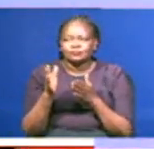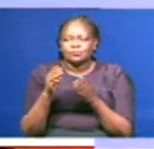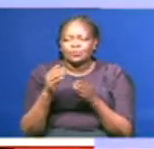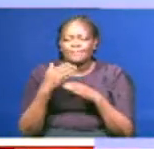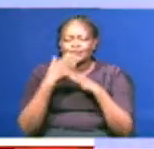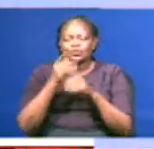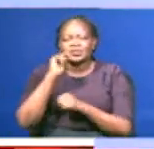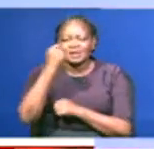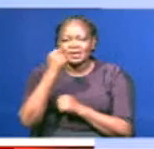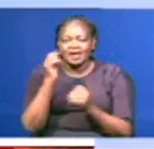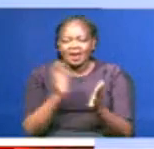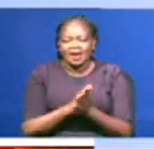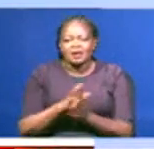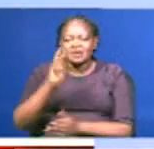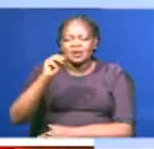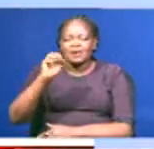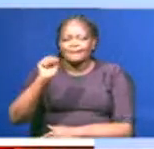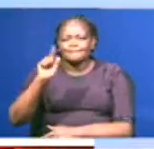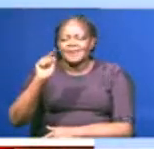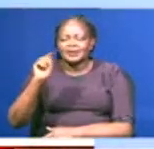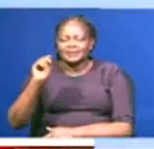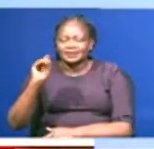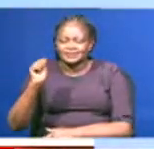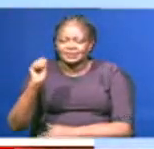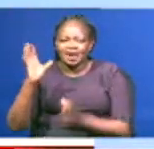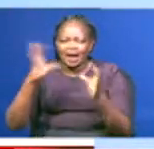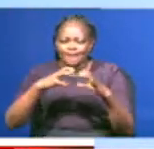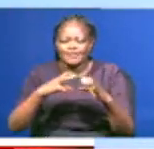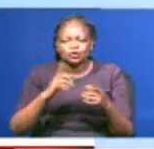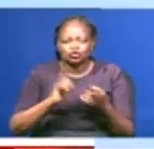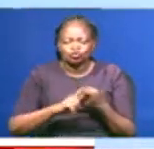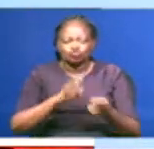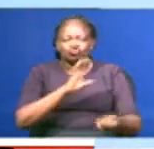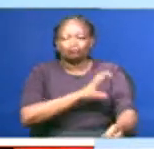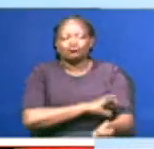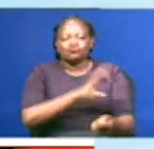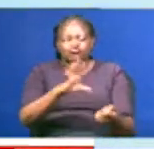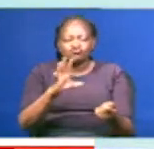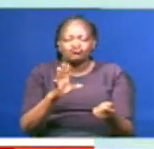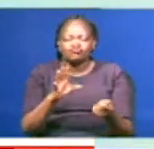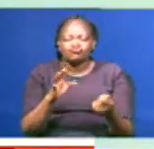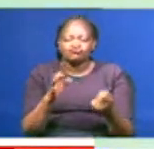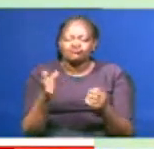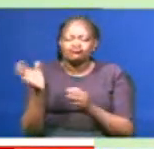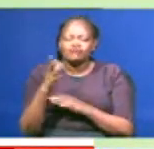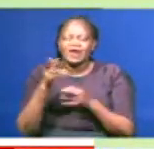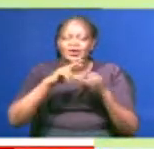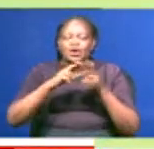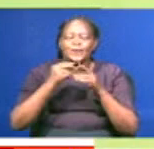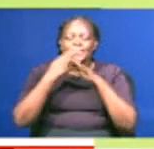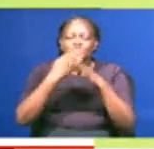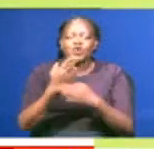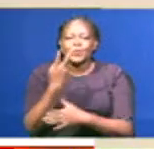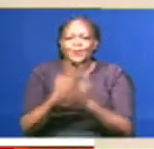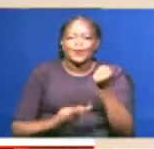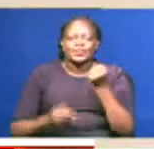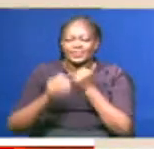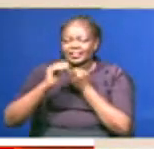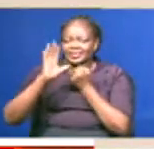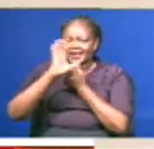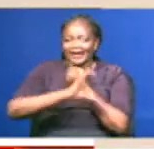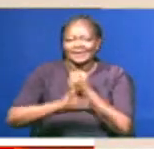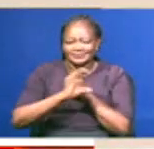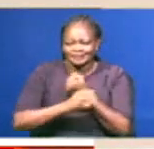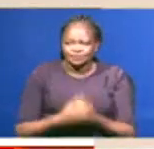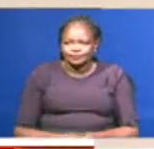Kenya and Malaysia companies to strengthen diplomatic relationships between the two countries.